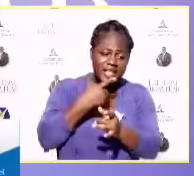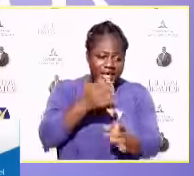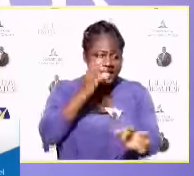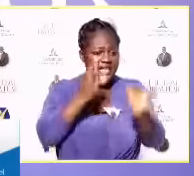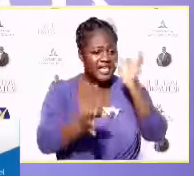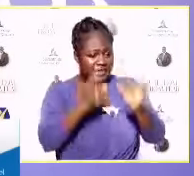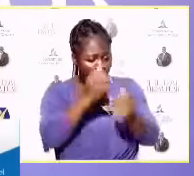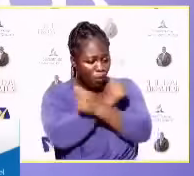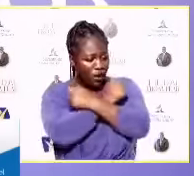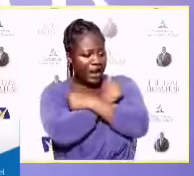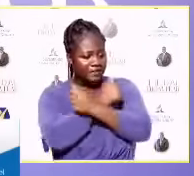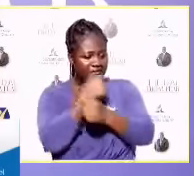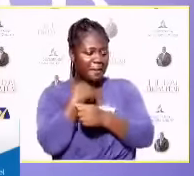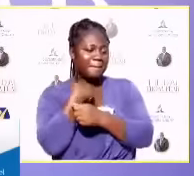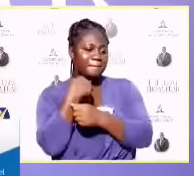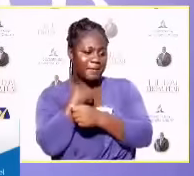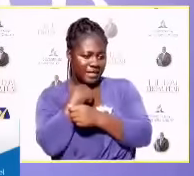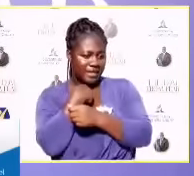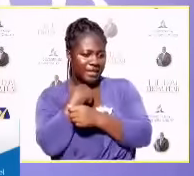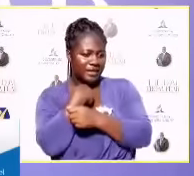ye love me,